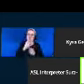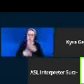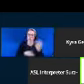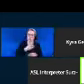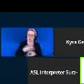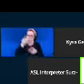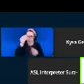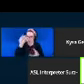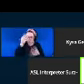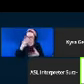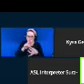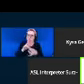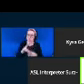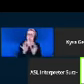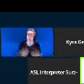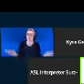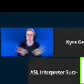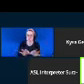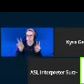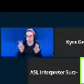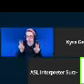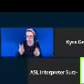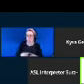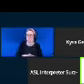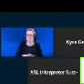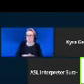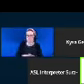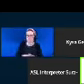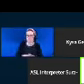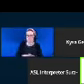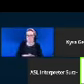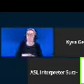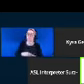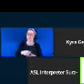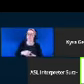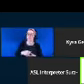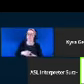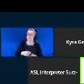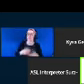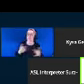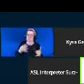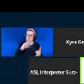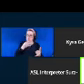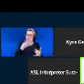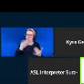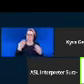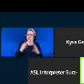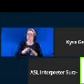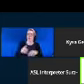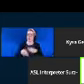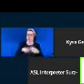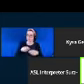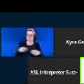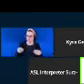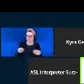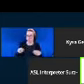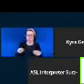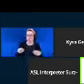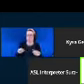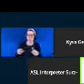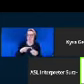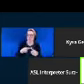information regarding this really important topic. So as we close out, in addition to thanking our